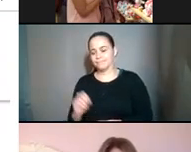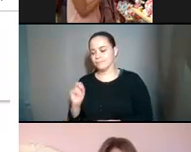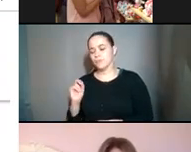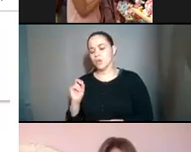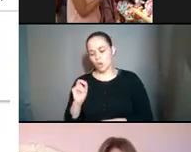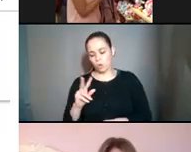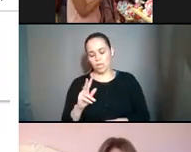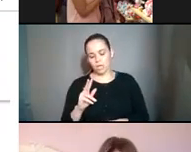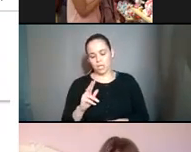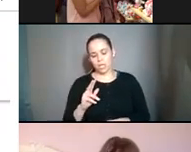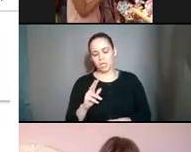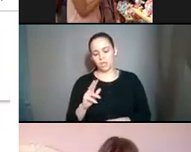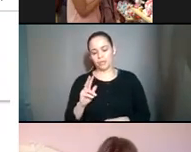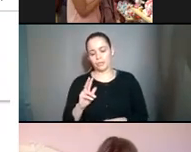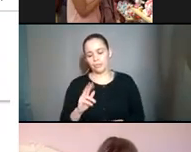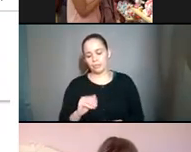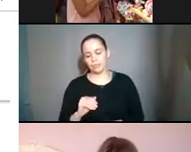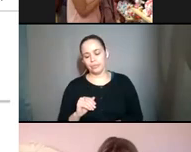3,000.